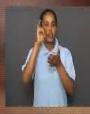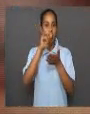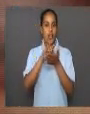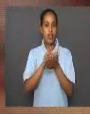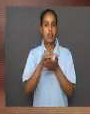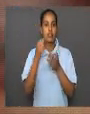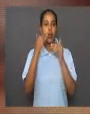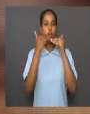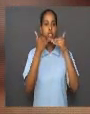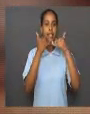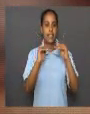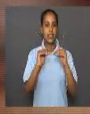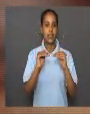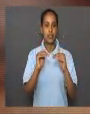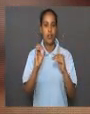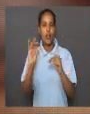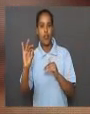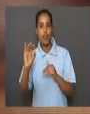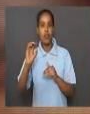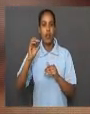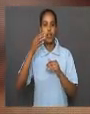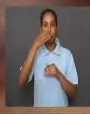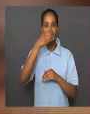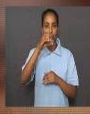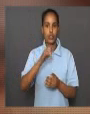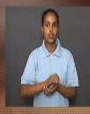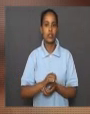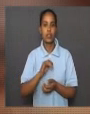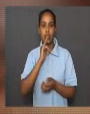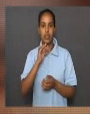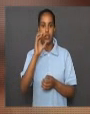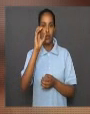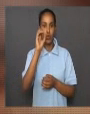the concentration of a solution is